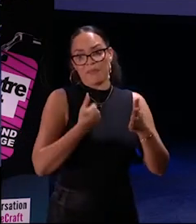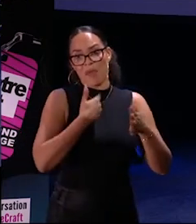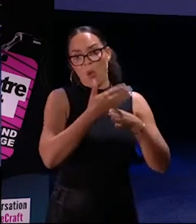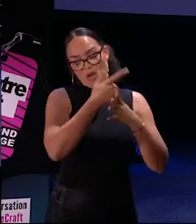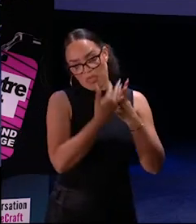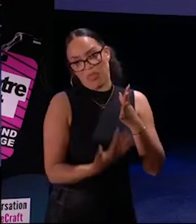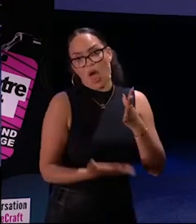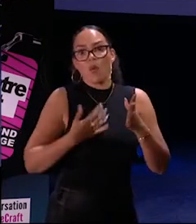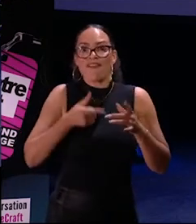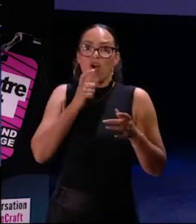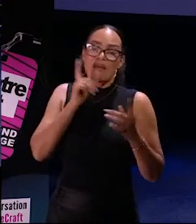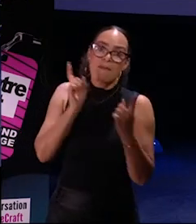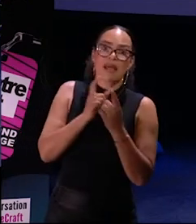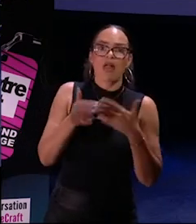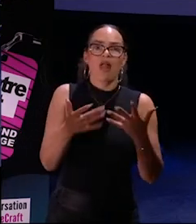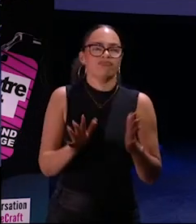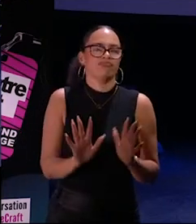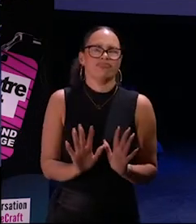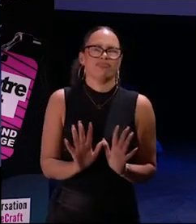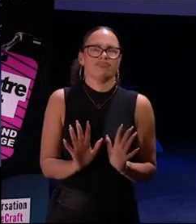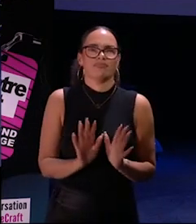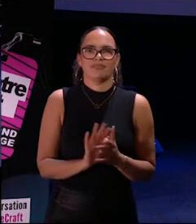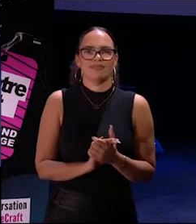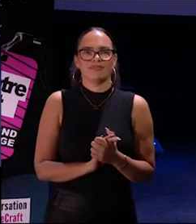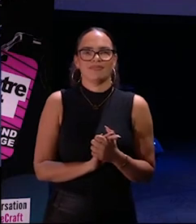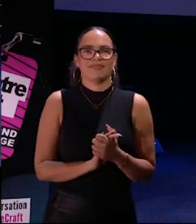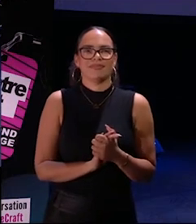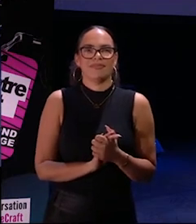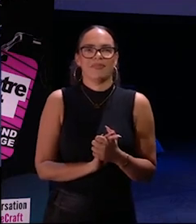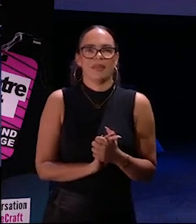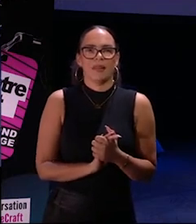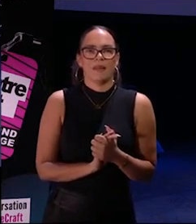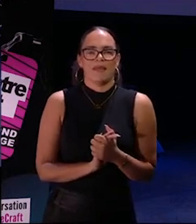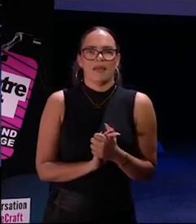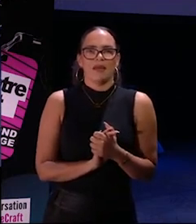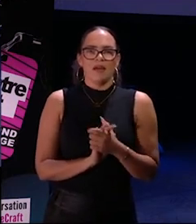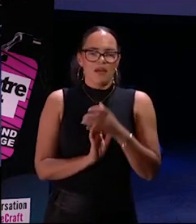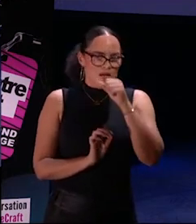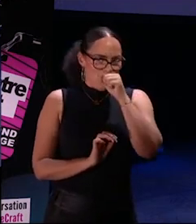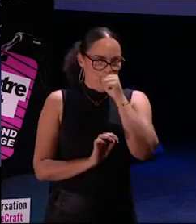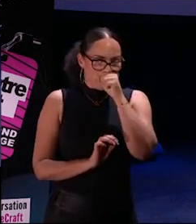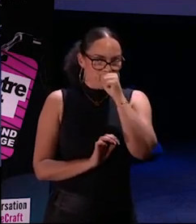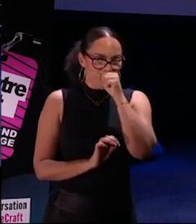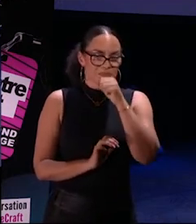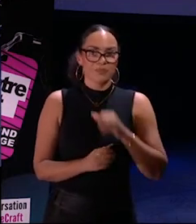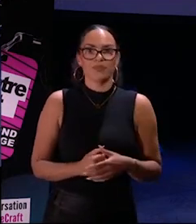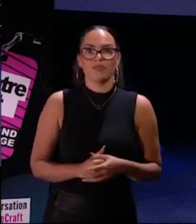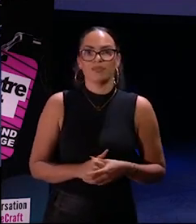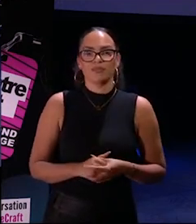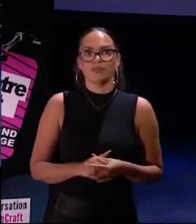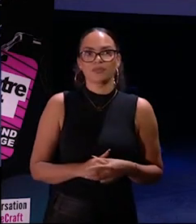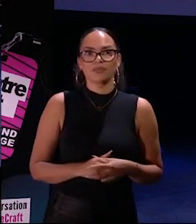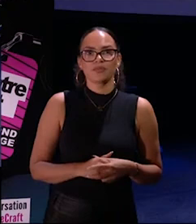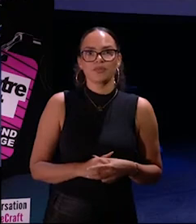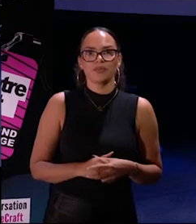like to have a coffee with you and please can we meet again? And then you'll maybe never see them again. But at least they know those things. Often I tend to talk to people about